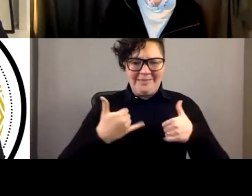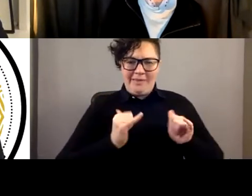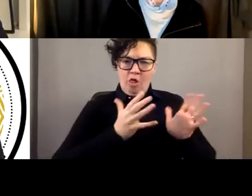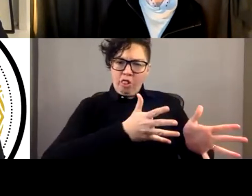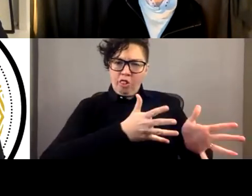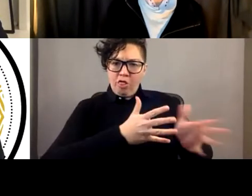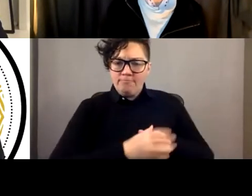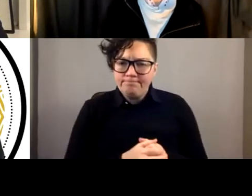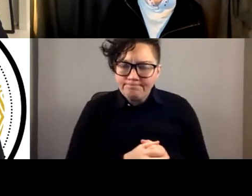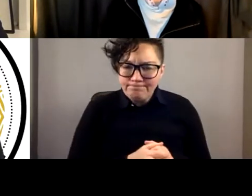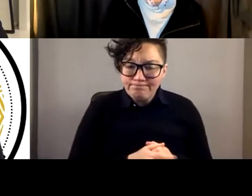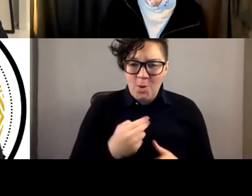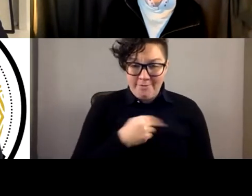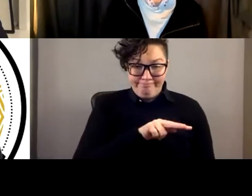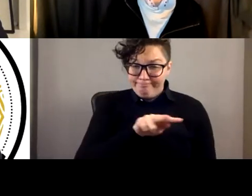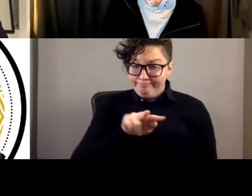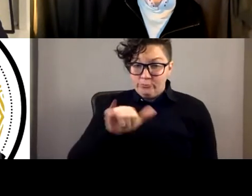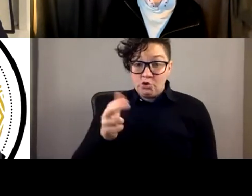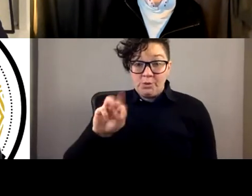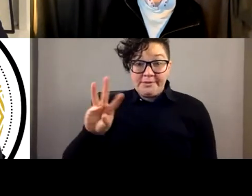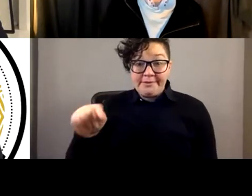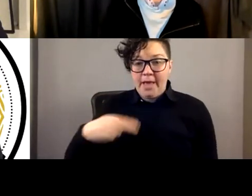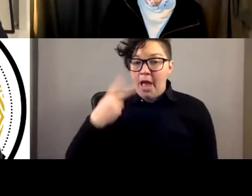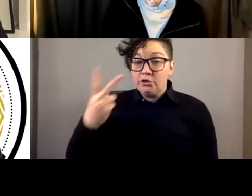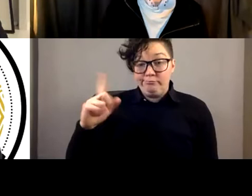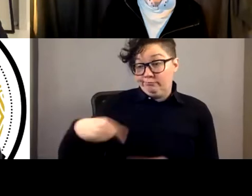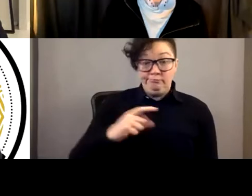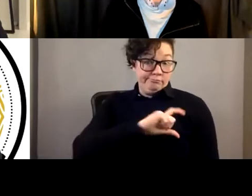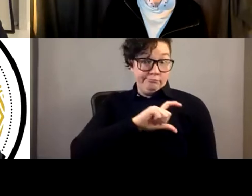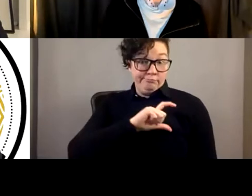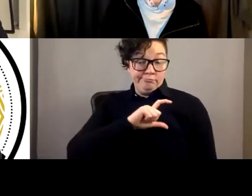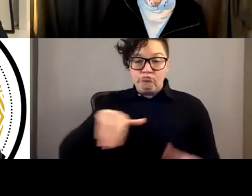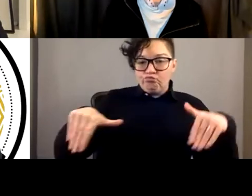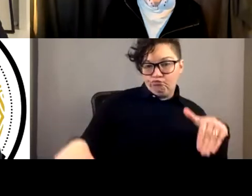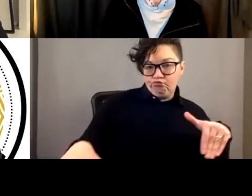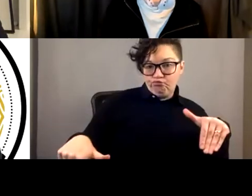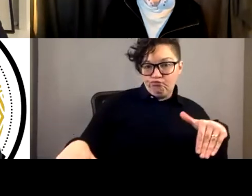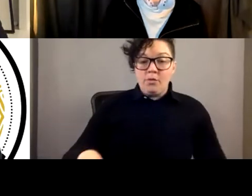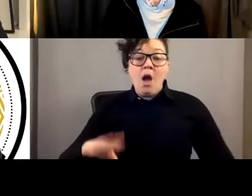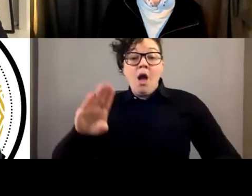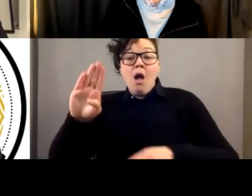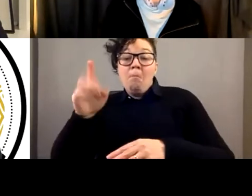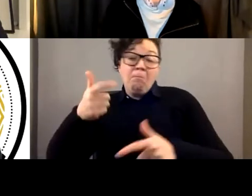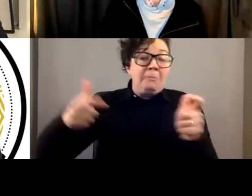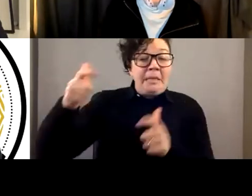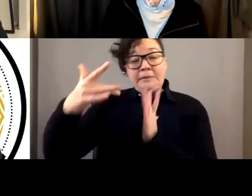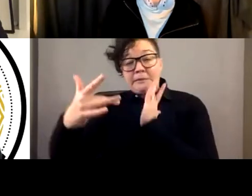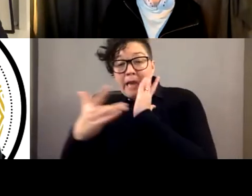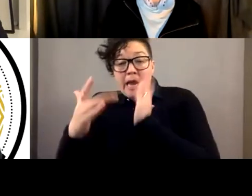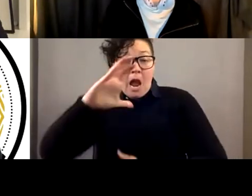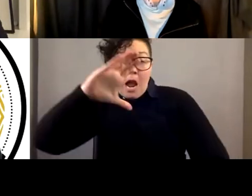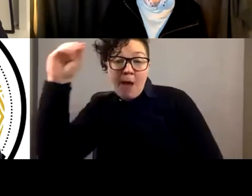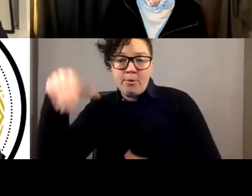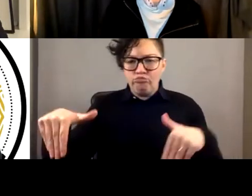January 6th and saw the complacency of law enforcement, these multi-billion dollar corporations, and the sort of extreme right